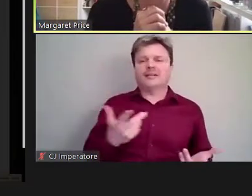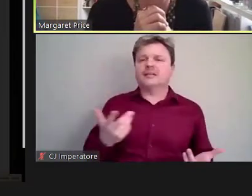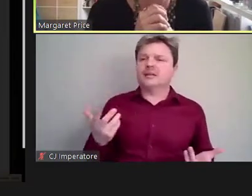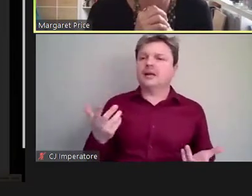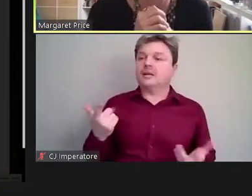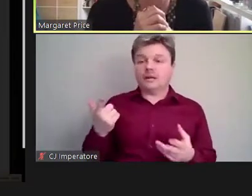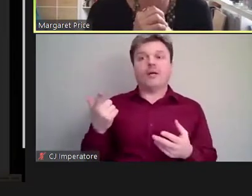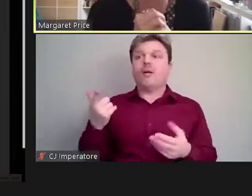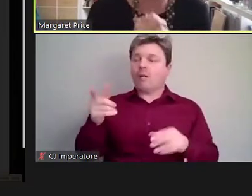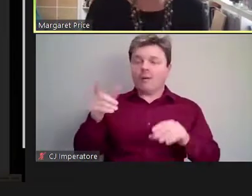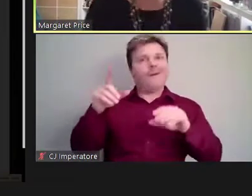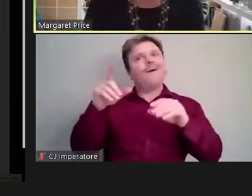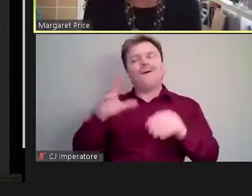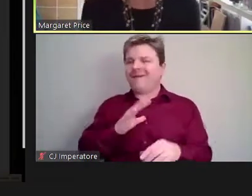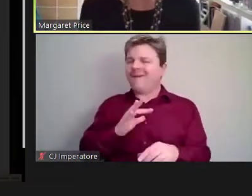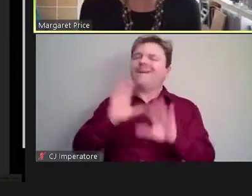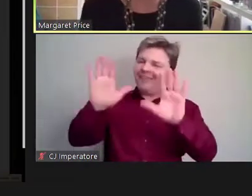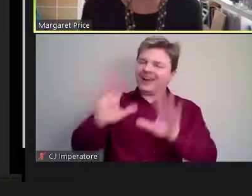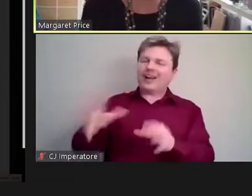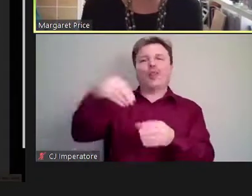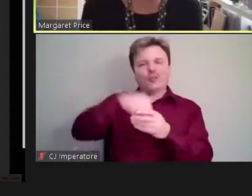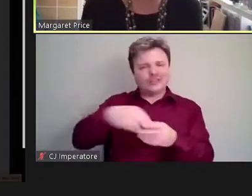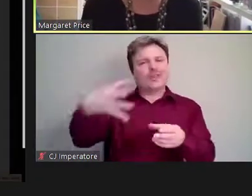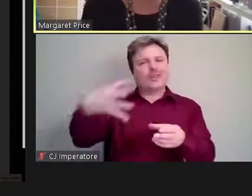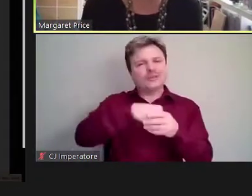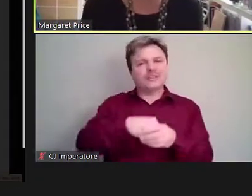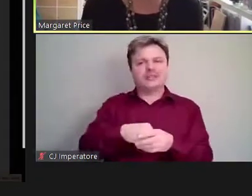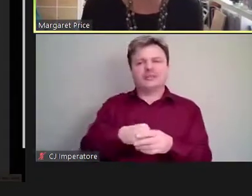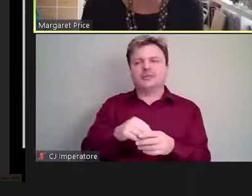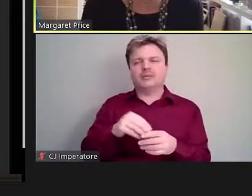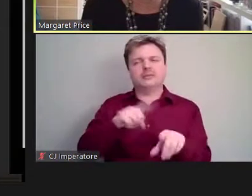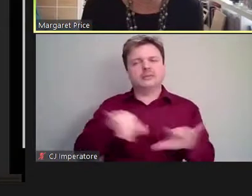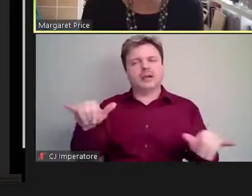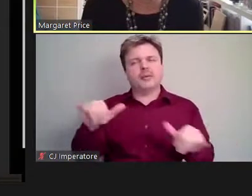inclusion while also actually blocking it.